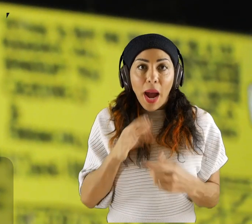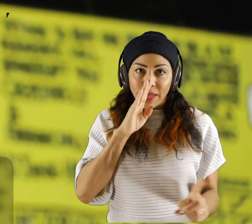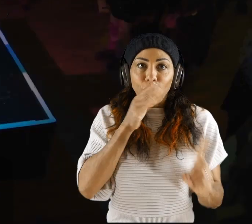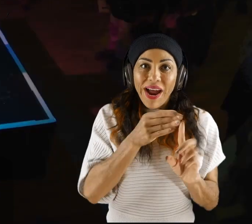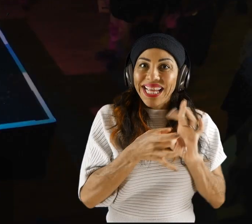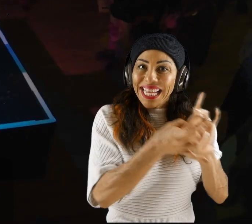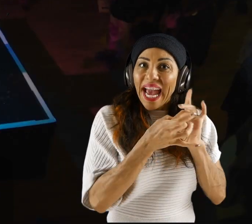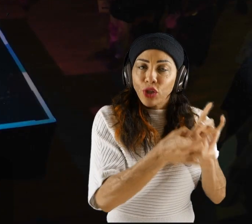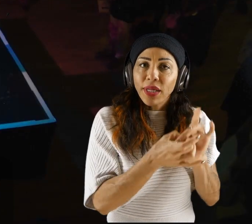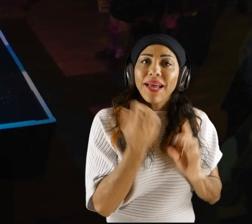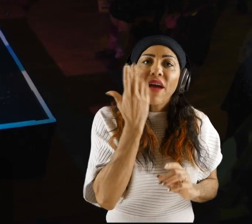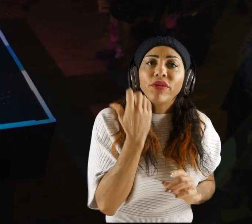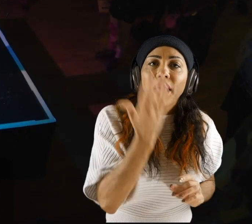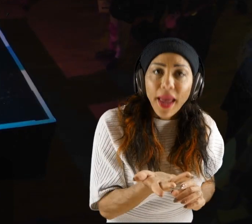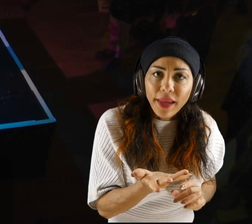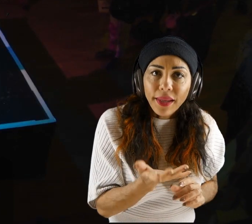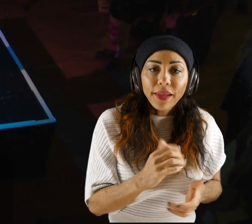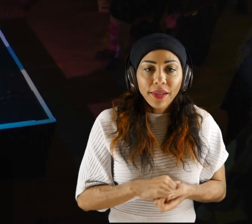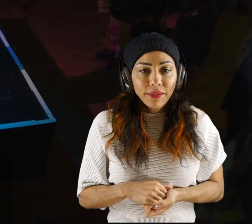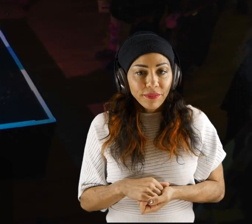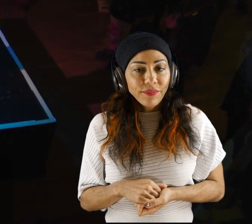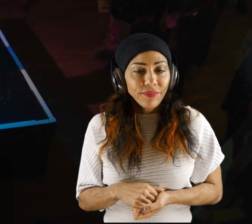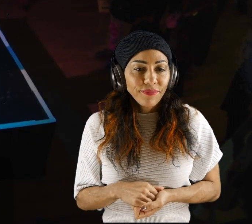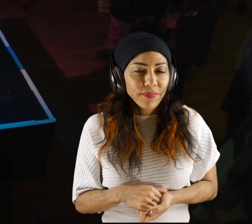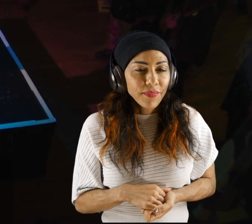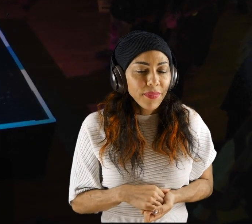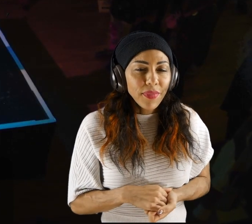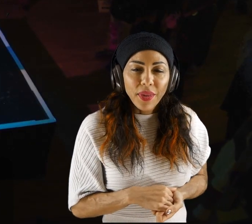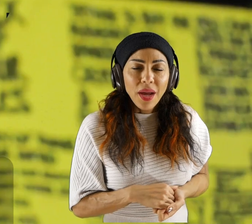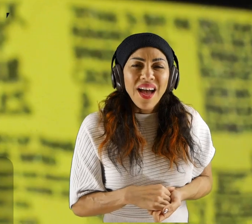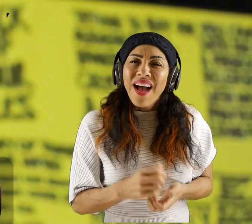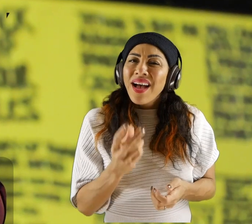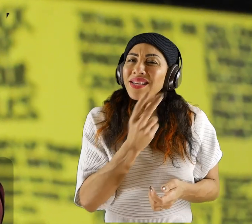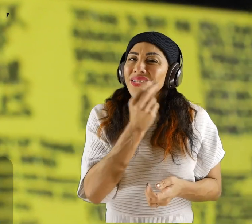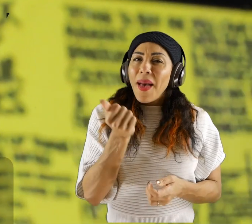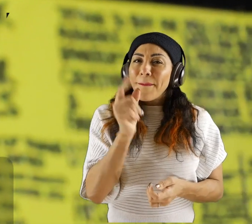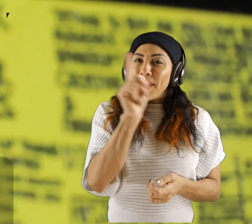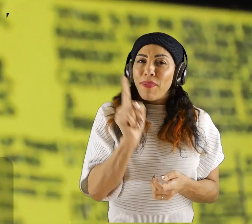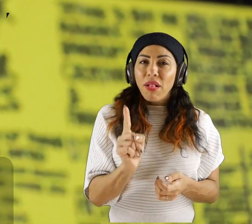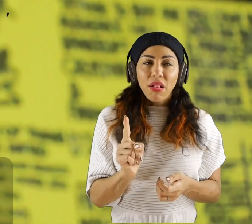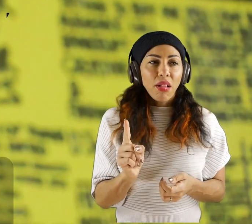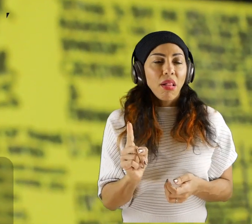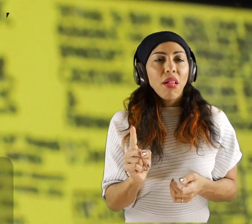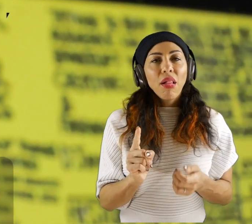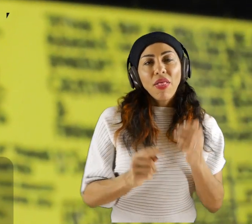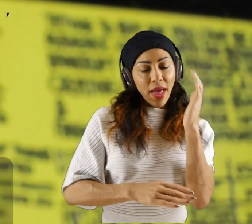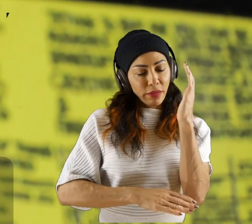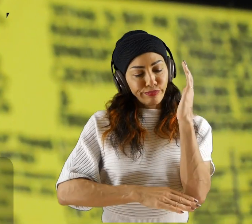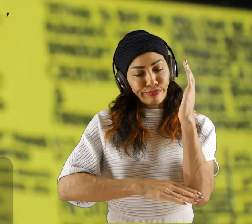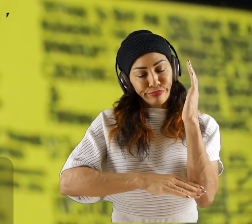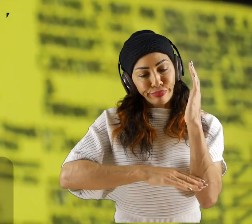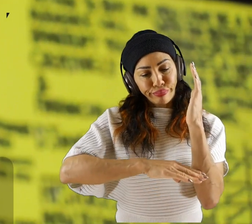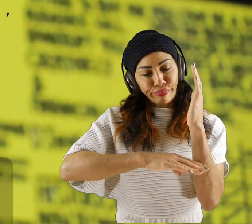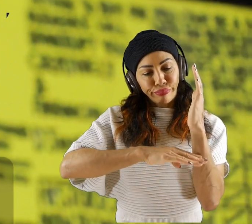with day to day. And I think this just I think what people do when they get to a certain level of platform or